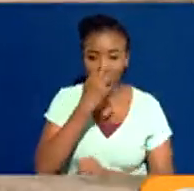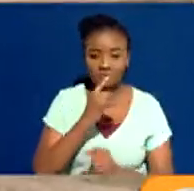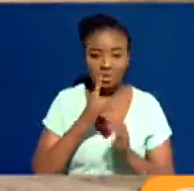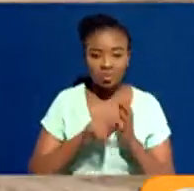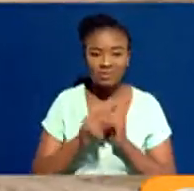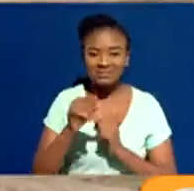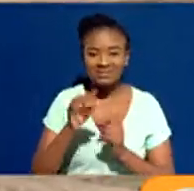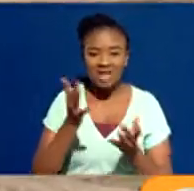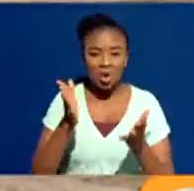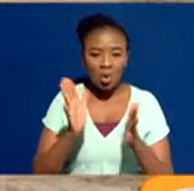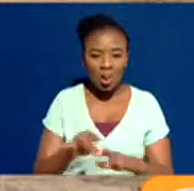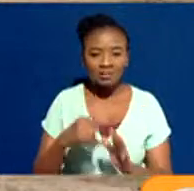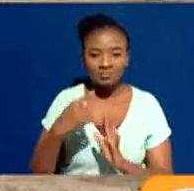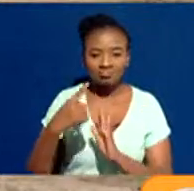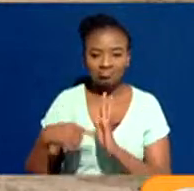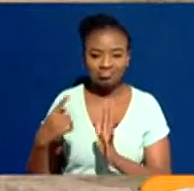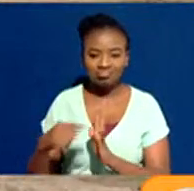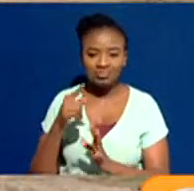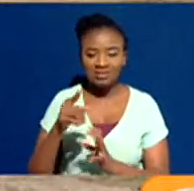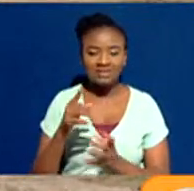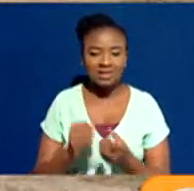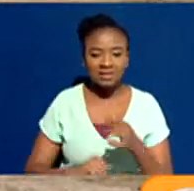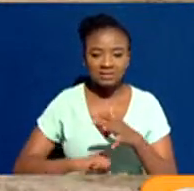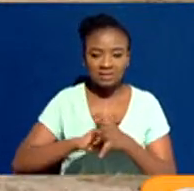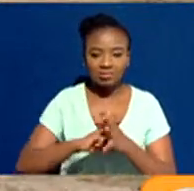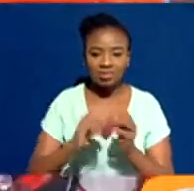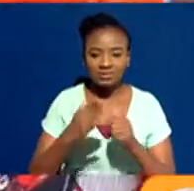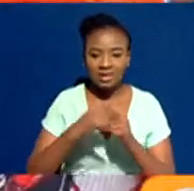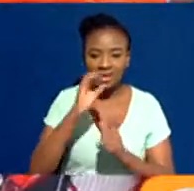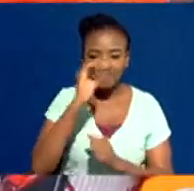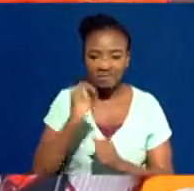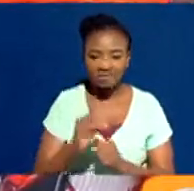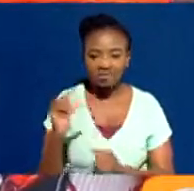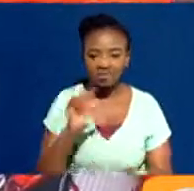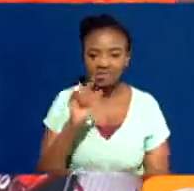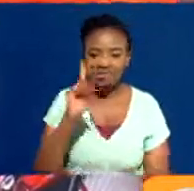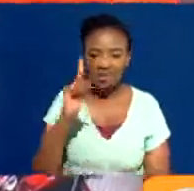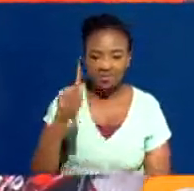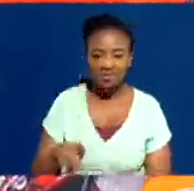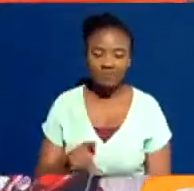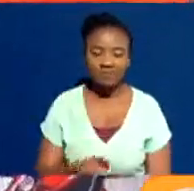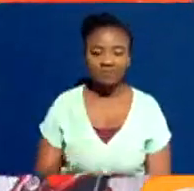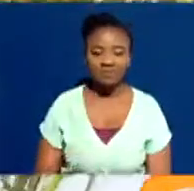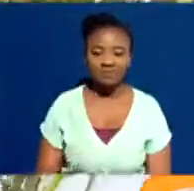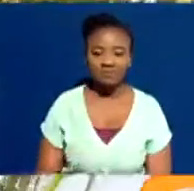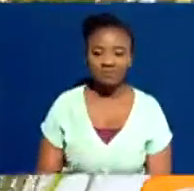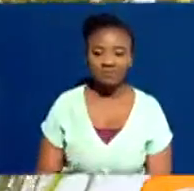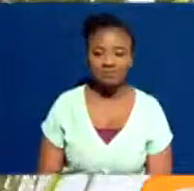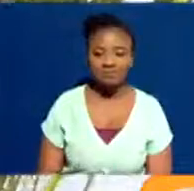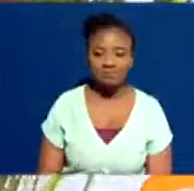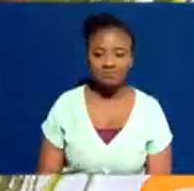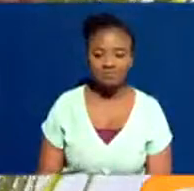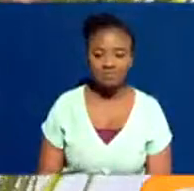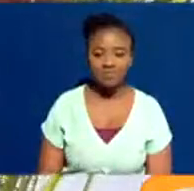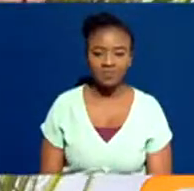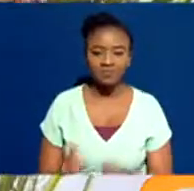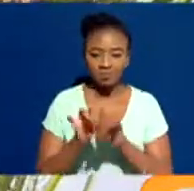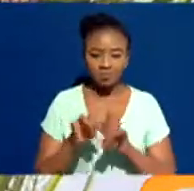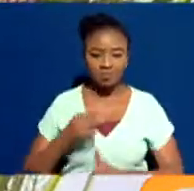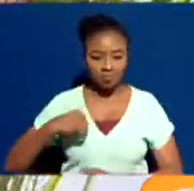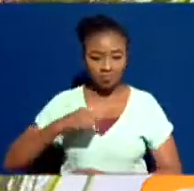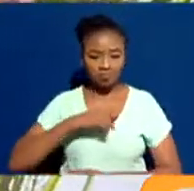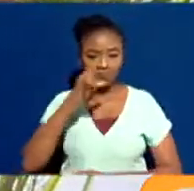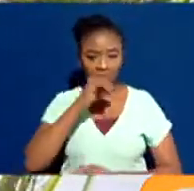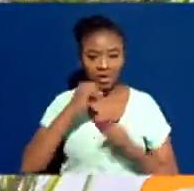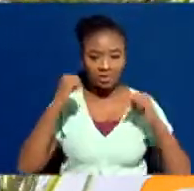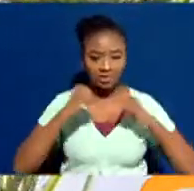industries used to contribute 9% to the GDP, which had dropped to the current 7%. We have agreed with Kenya